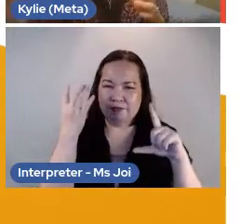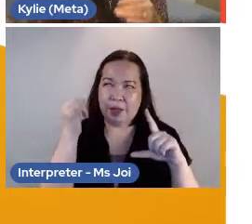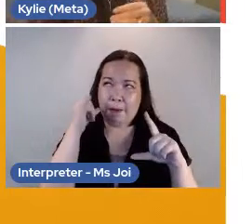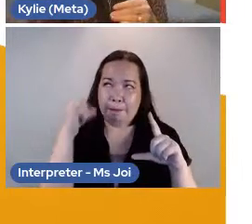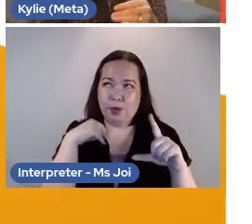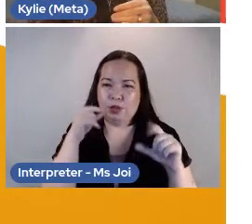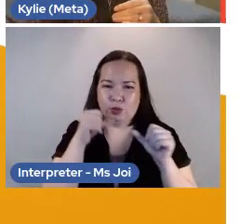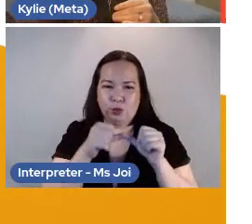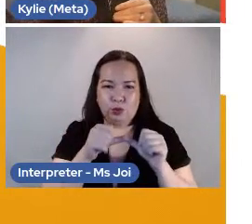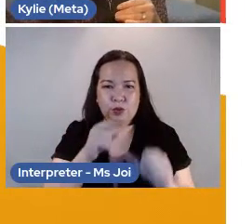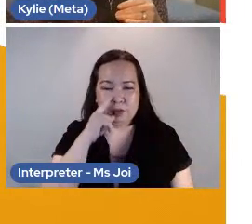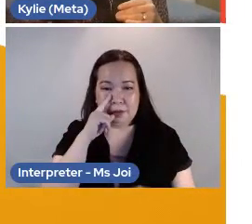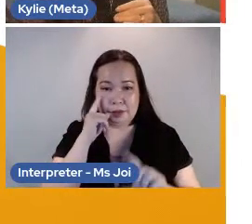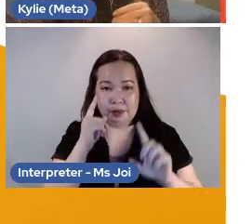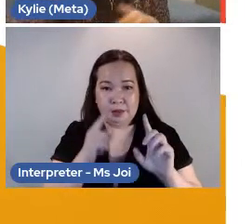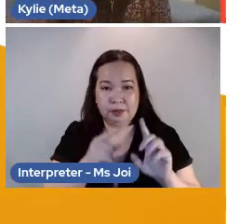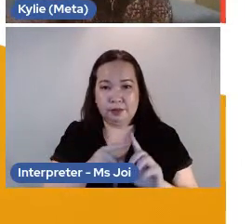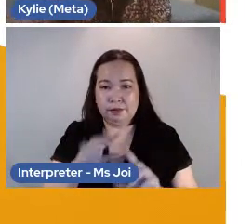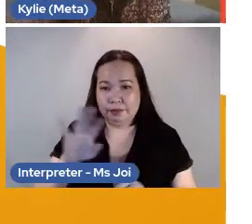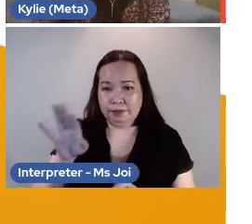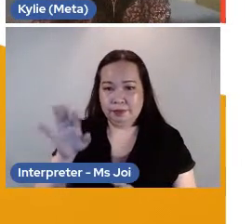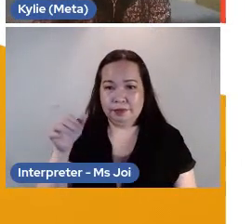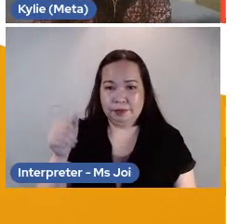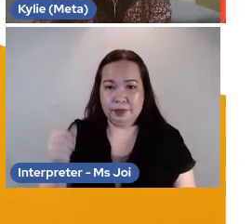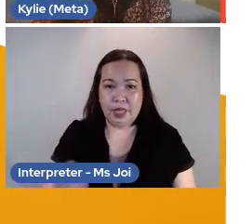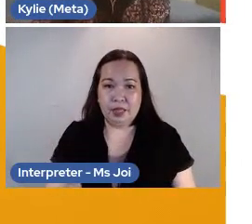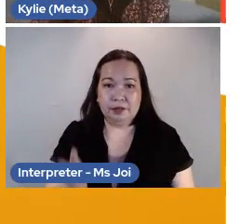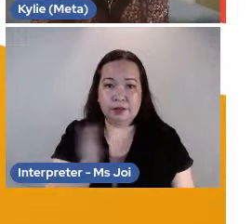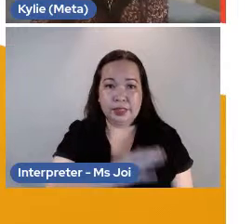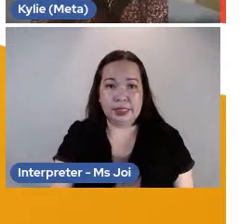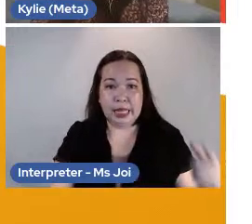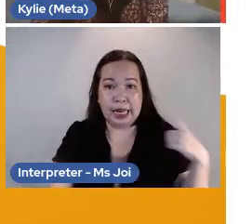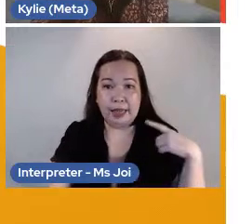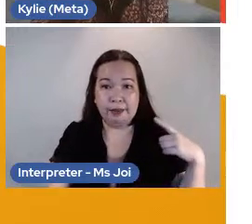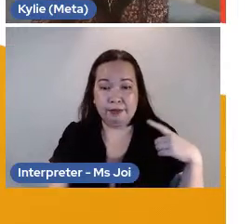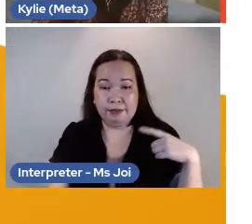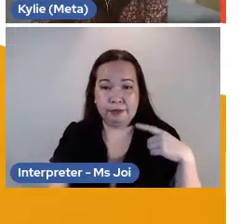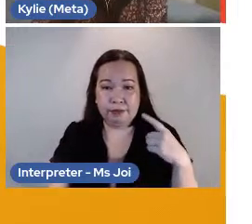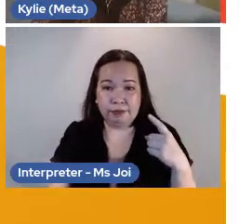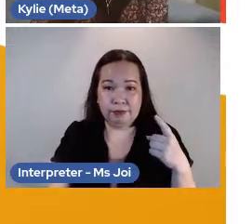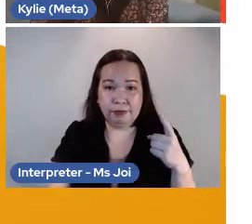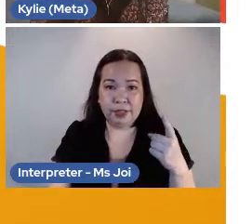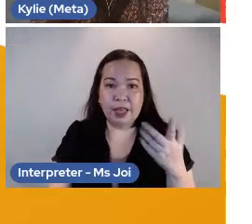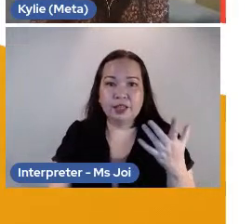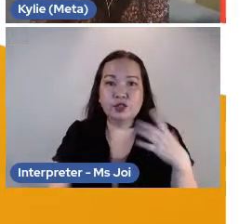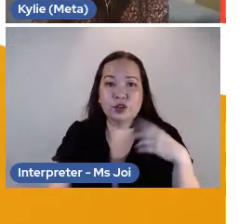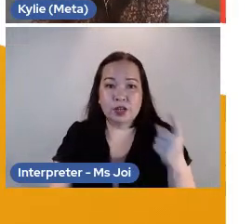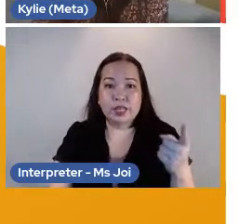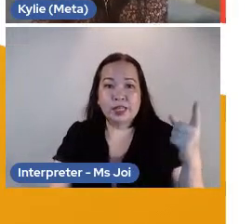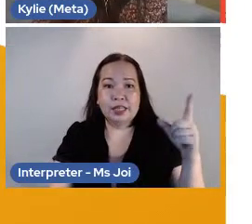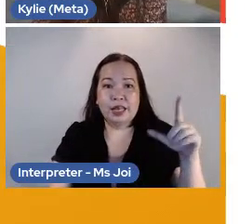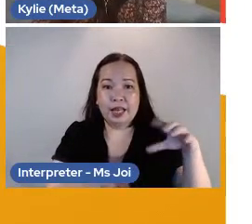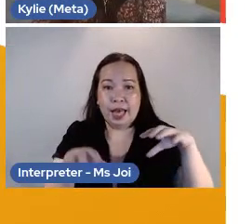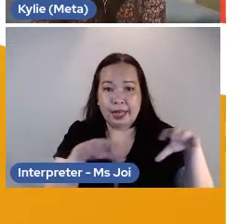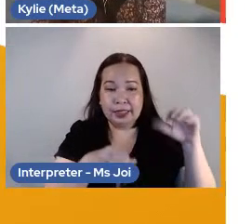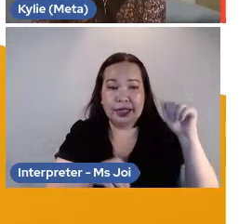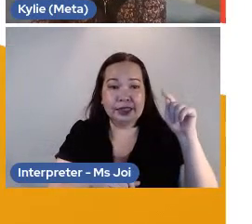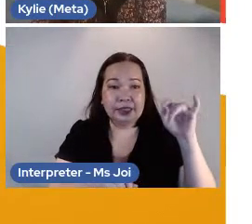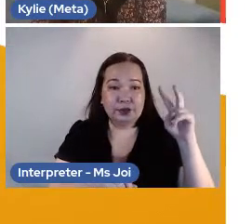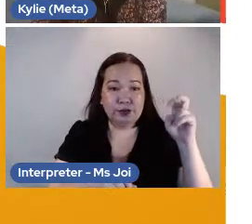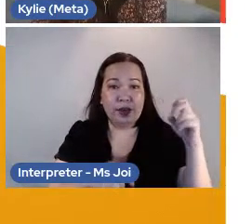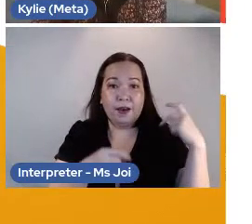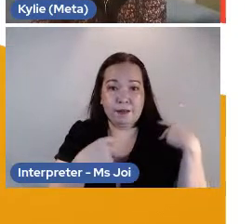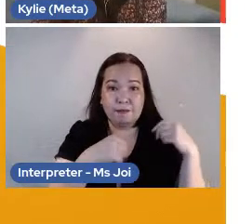And then the one on the left-hand side is an example of an inactive ad, so not currently running,